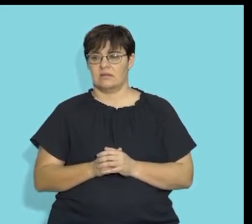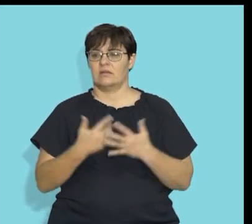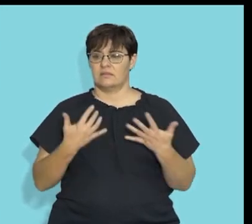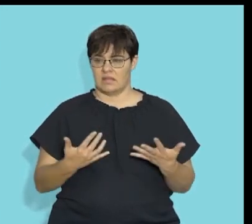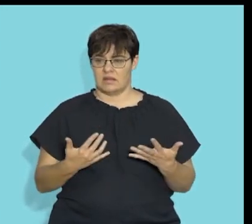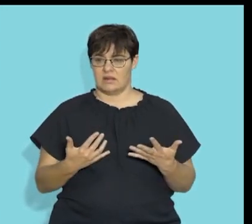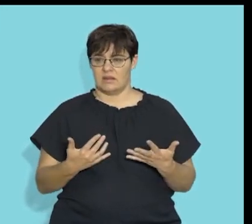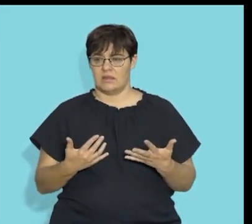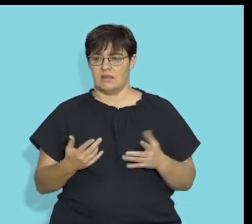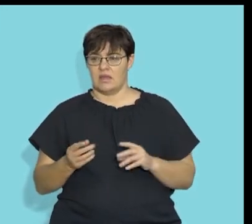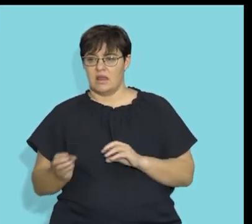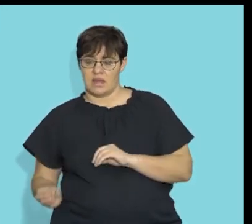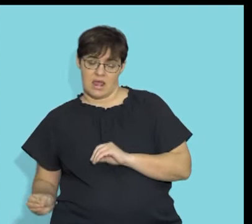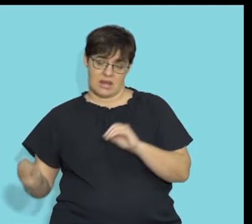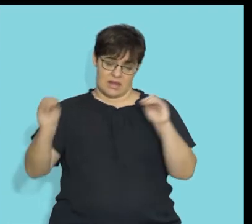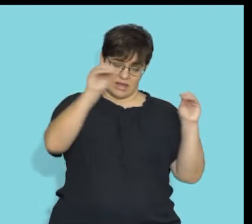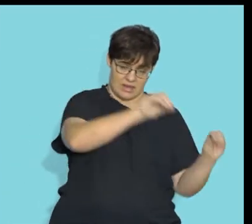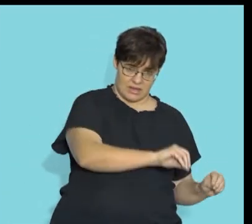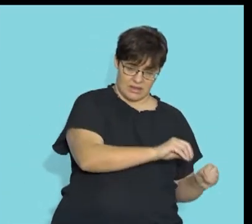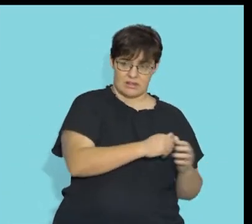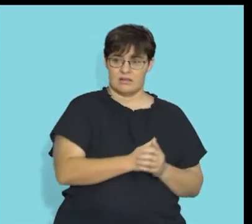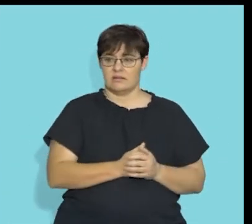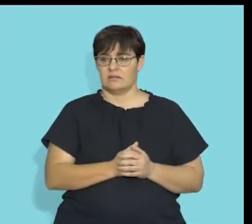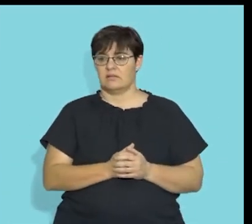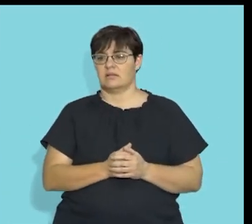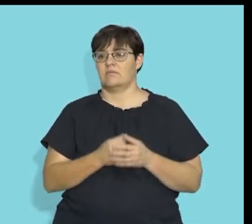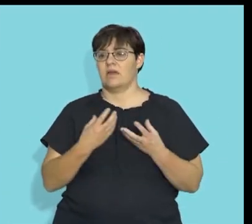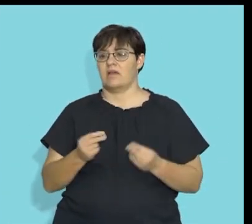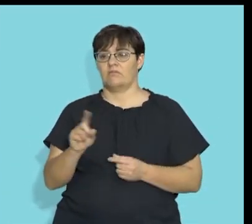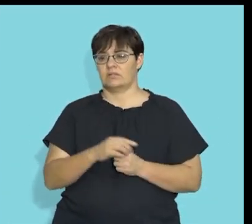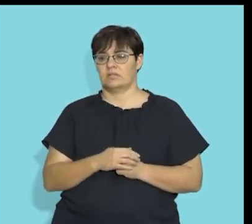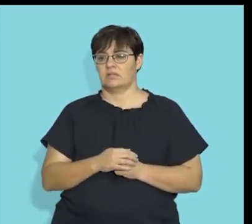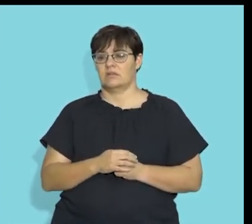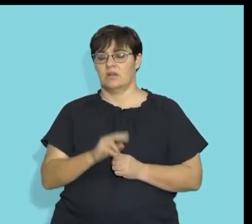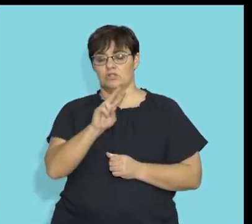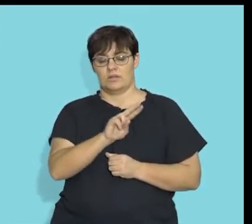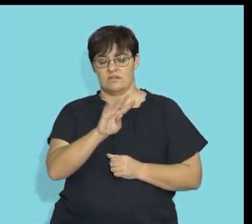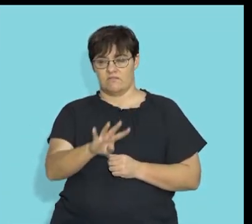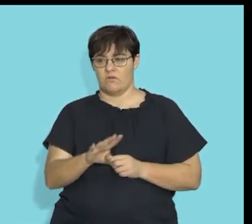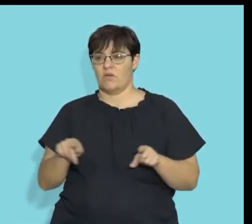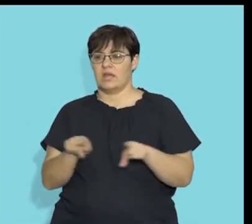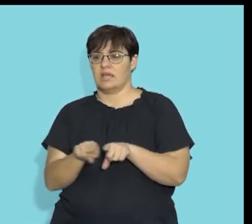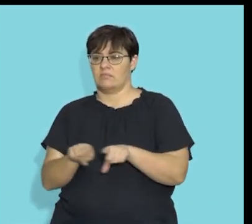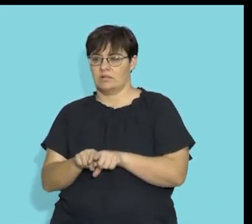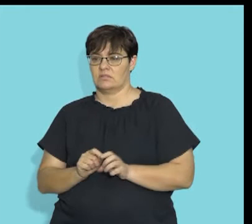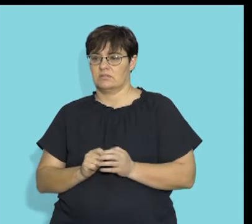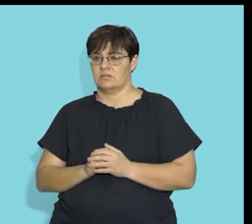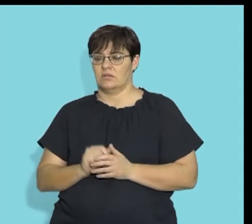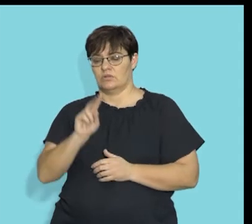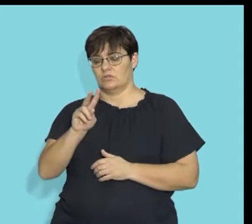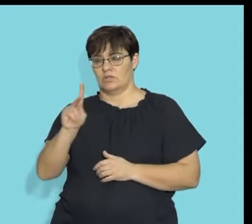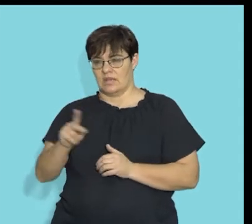Great. And then if I take my 9 across to the left-hand side, I'm going to have 24 is equal